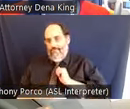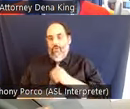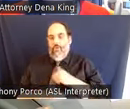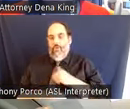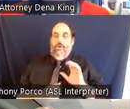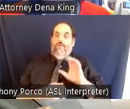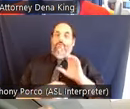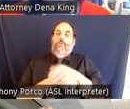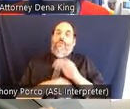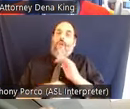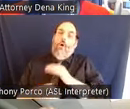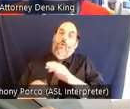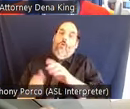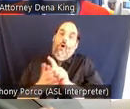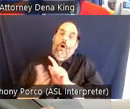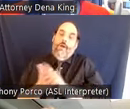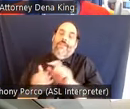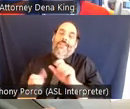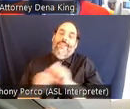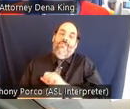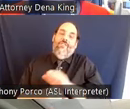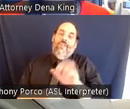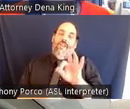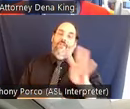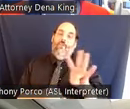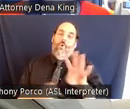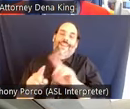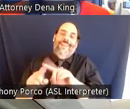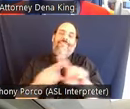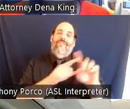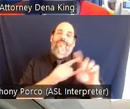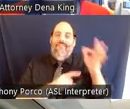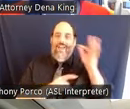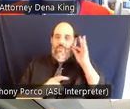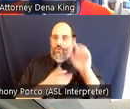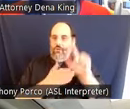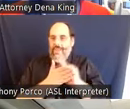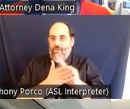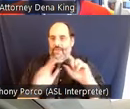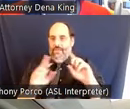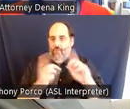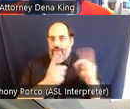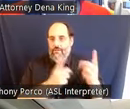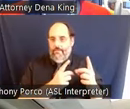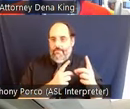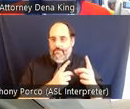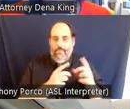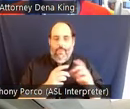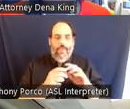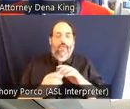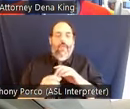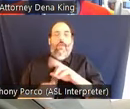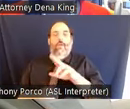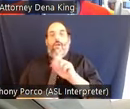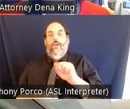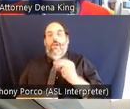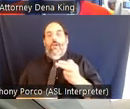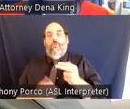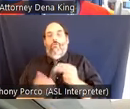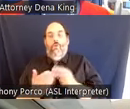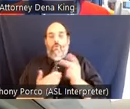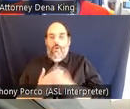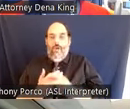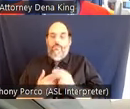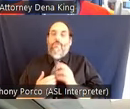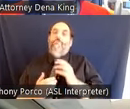the nation's laws in each of the 94 federal districts. The United Against Hate program is part of the Department